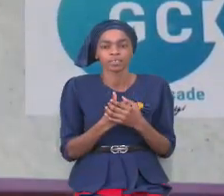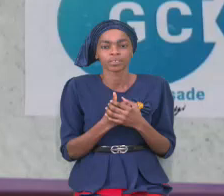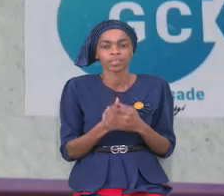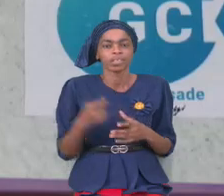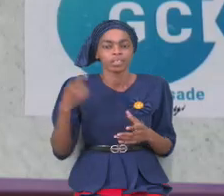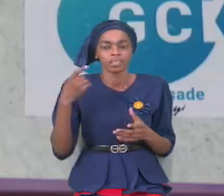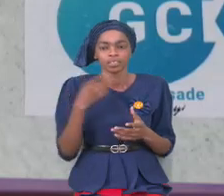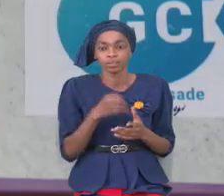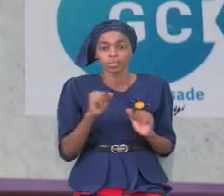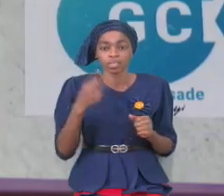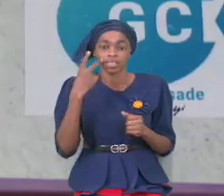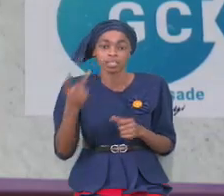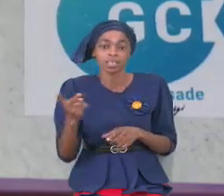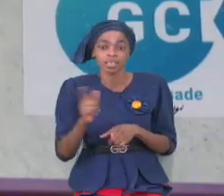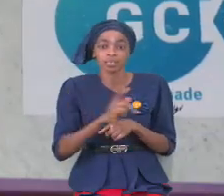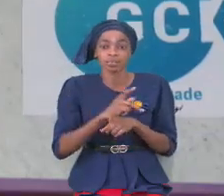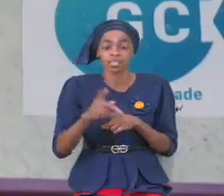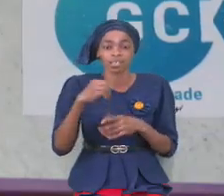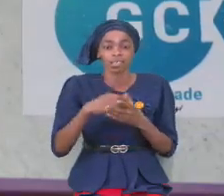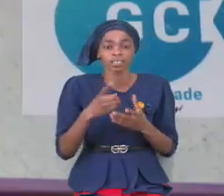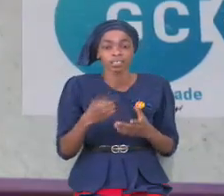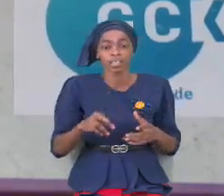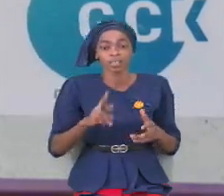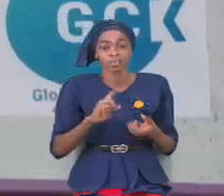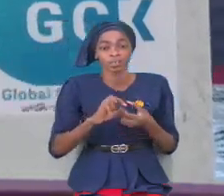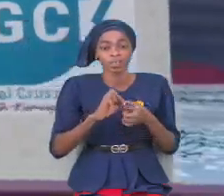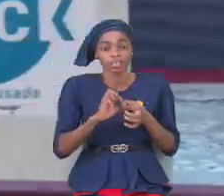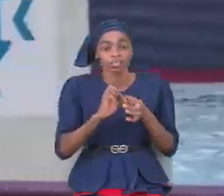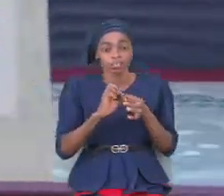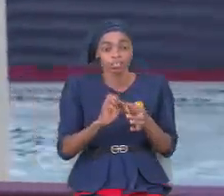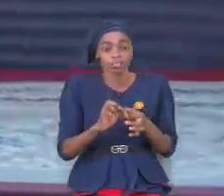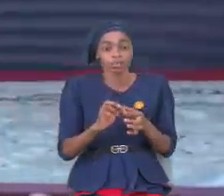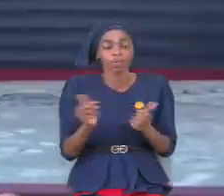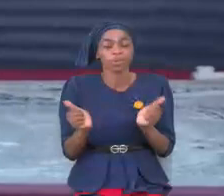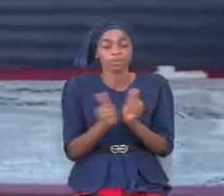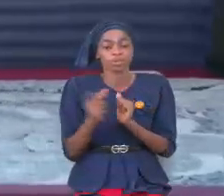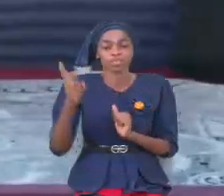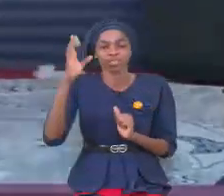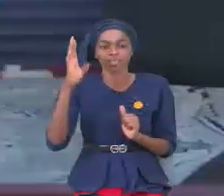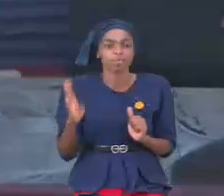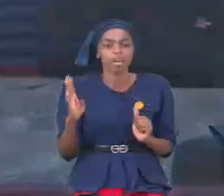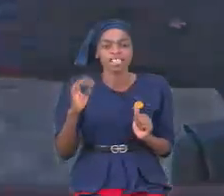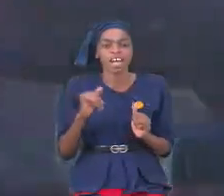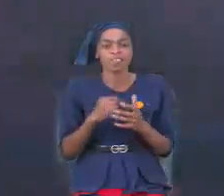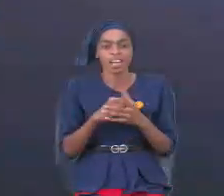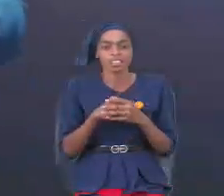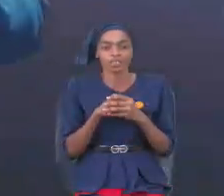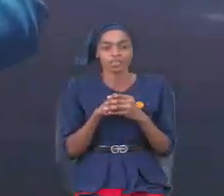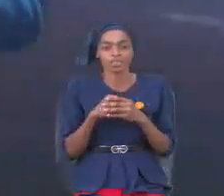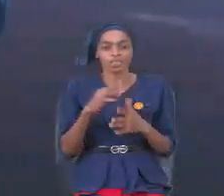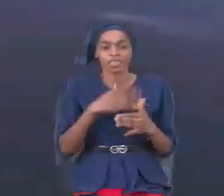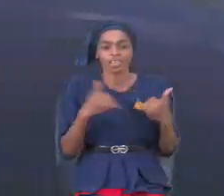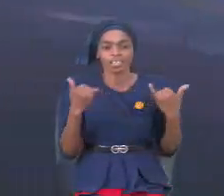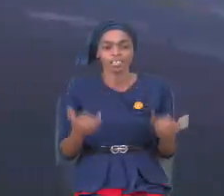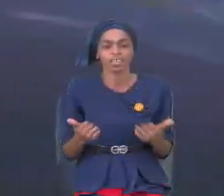God, their relationships in the work of God, their relationships with the opposite sex, the man to